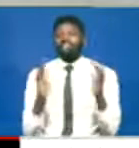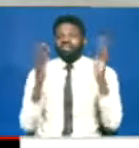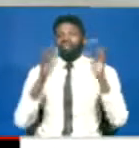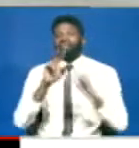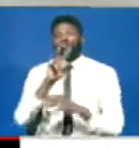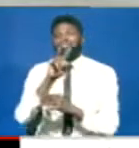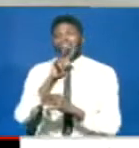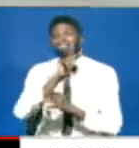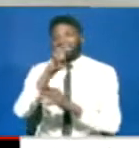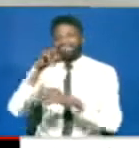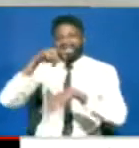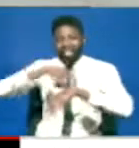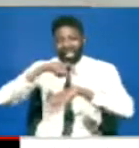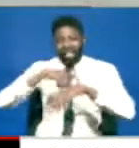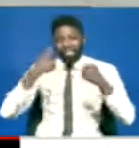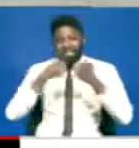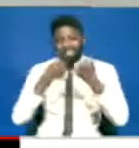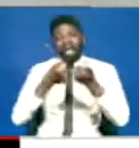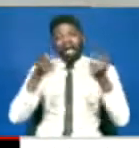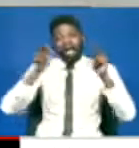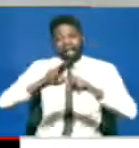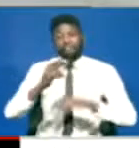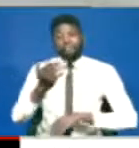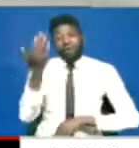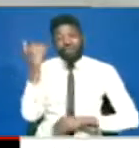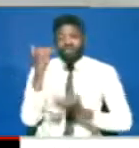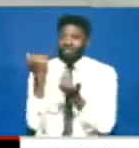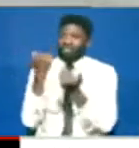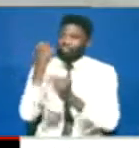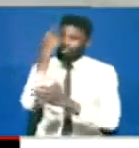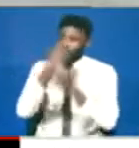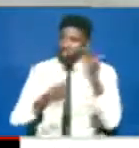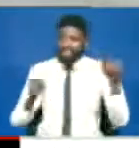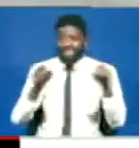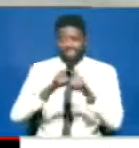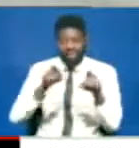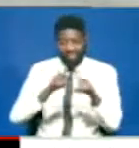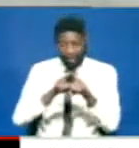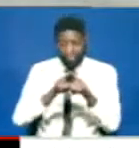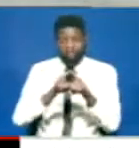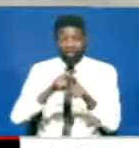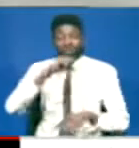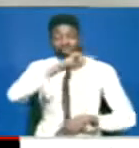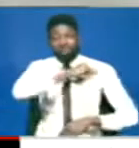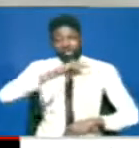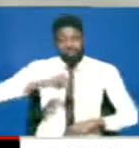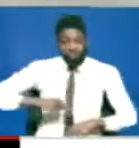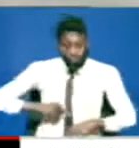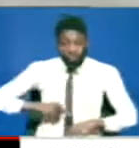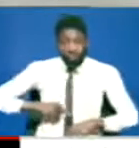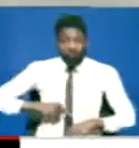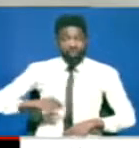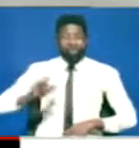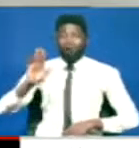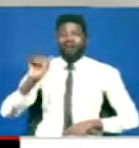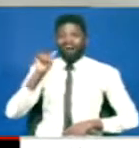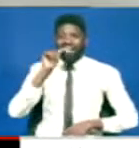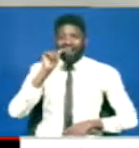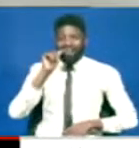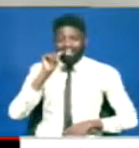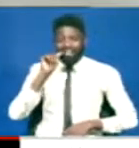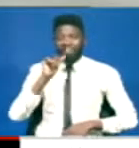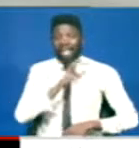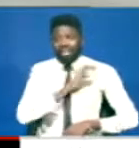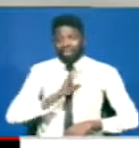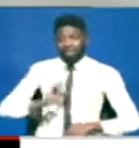going to happen. It was expected that Her Majesty the Queen of England, Queen Elizabeth